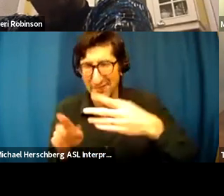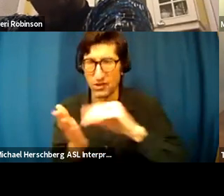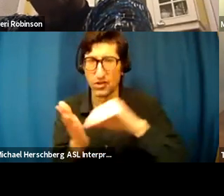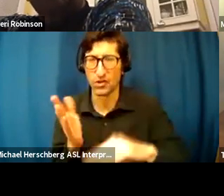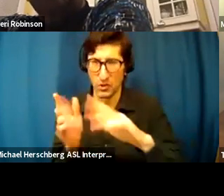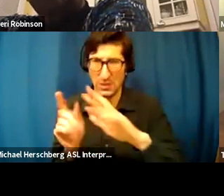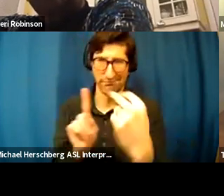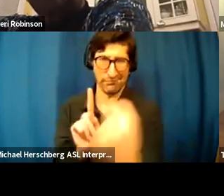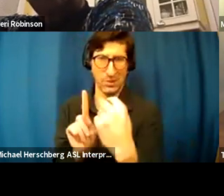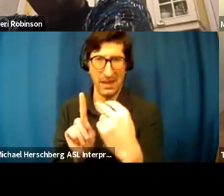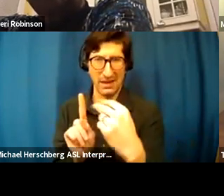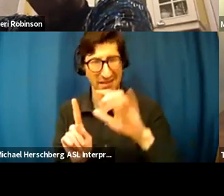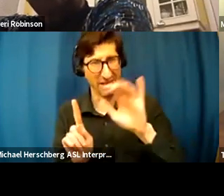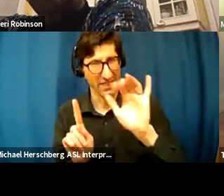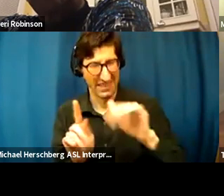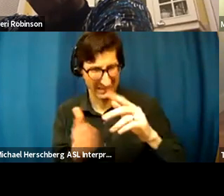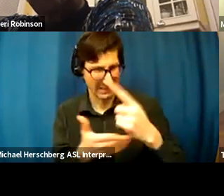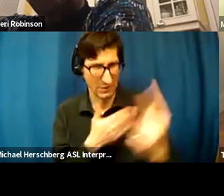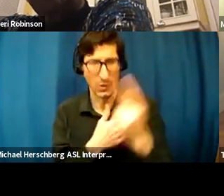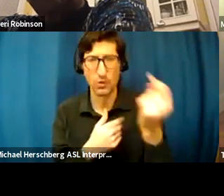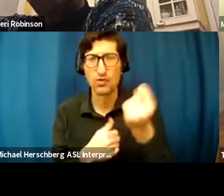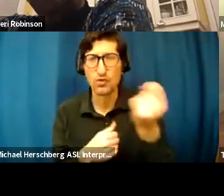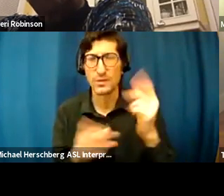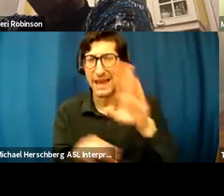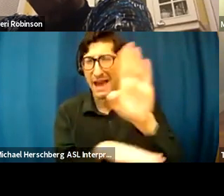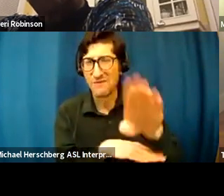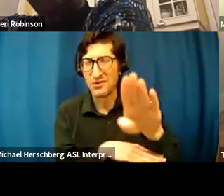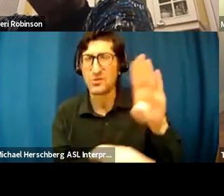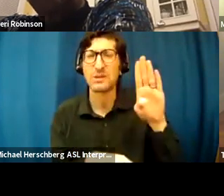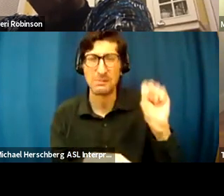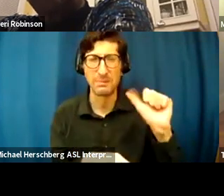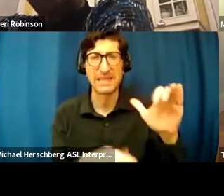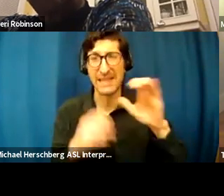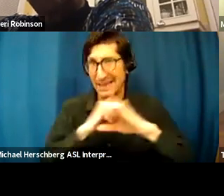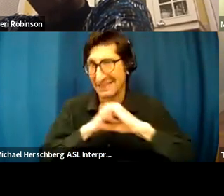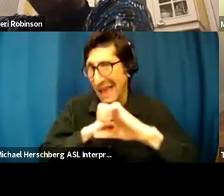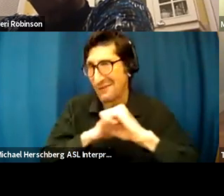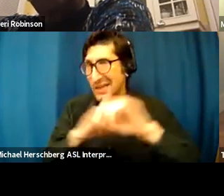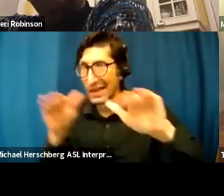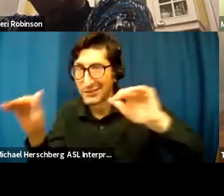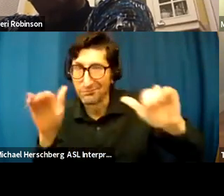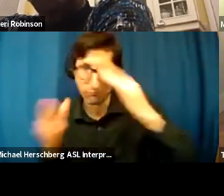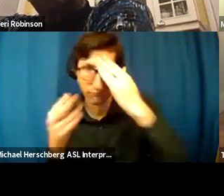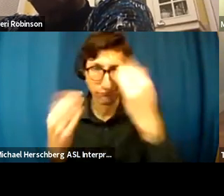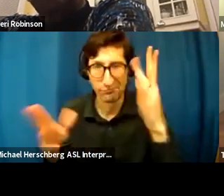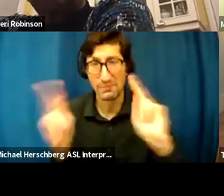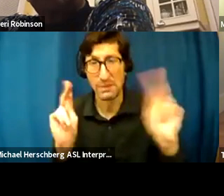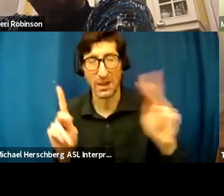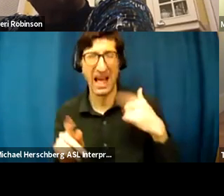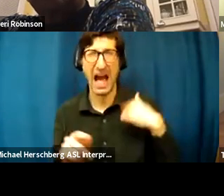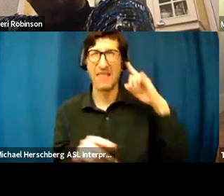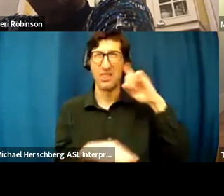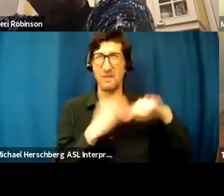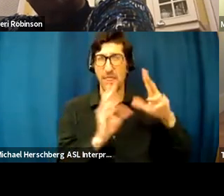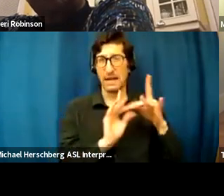Tuesday afternoon. And I know BSAC is getting the word out about it. And in thinking through your comments about the high schools, and thank you